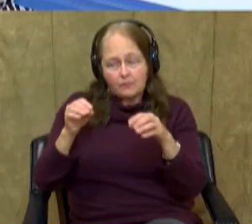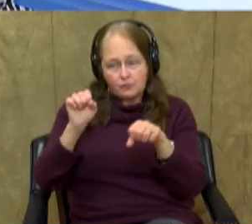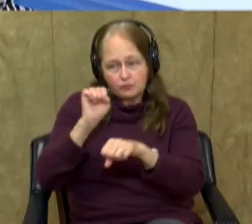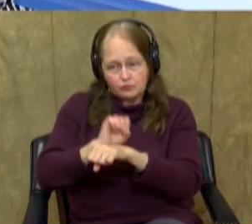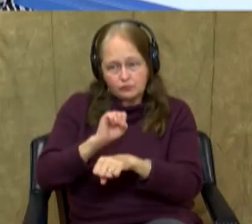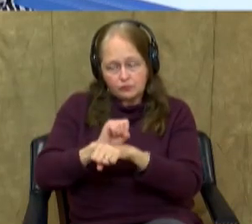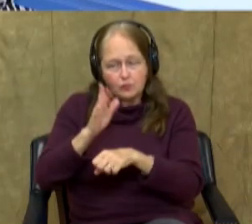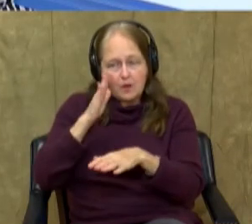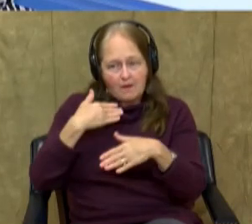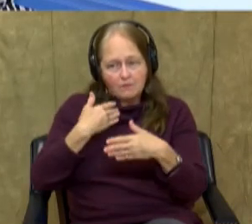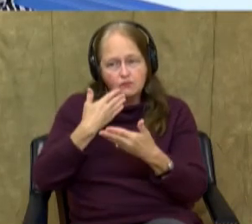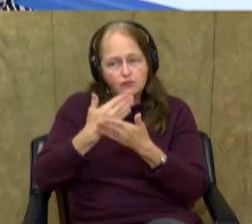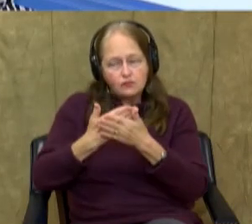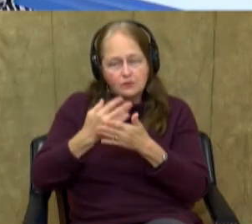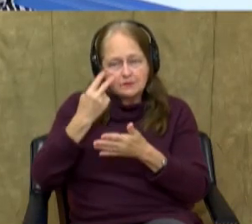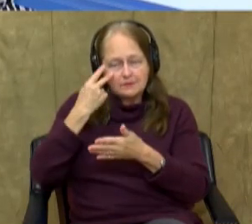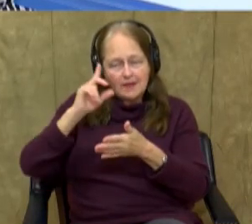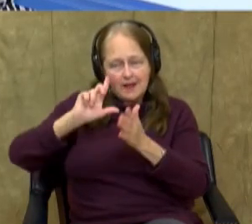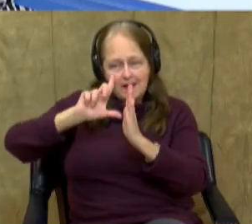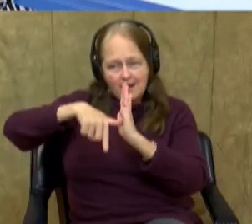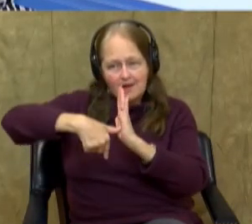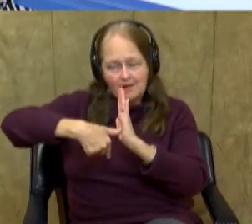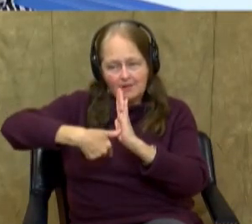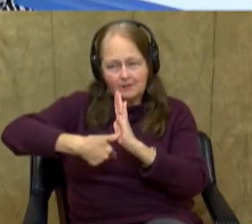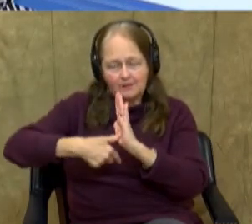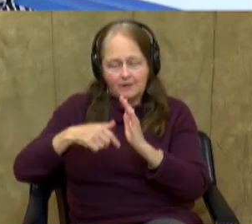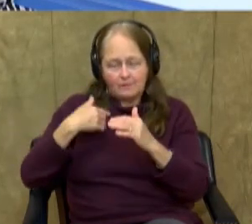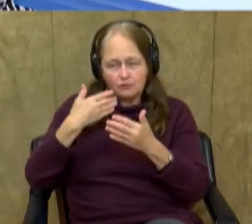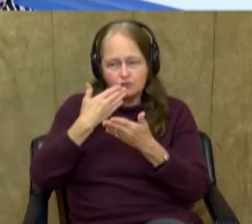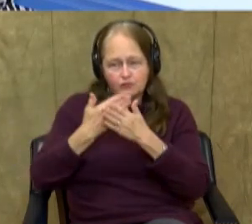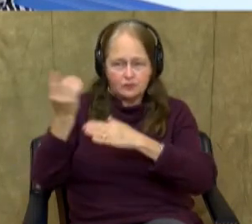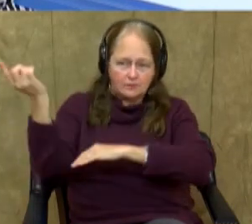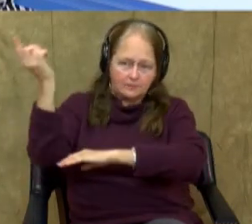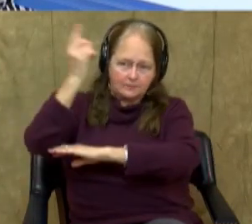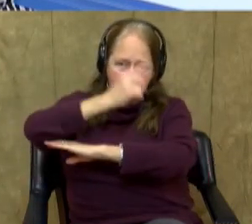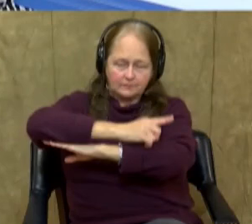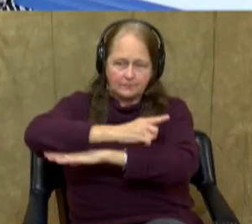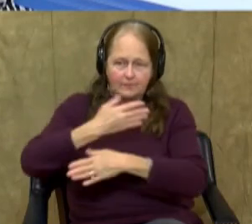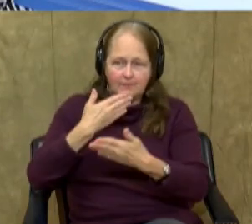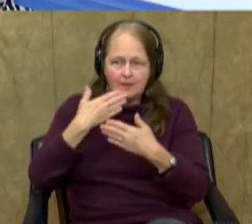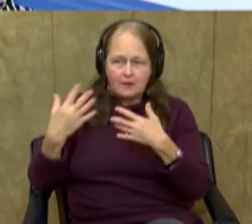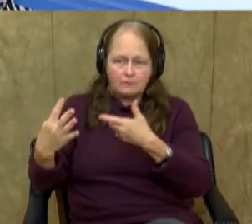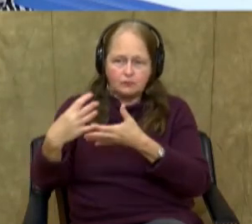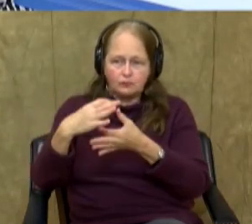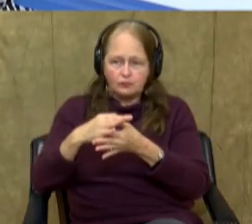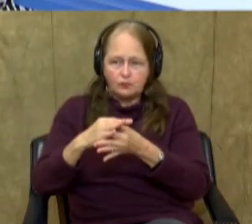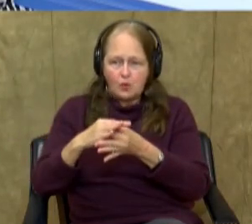have a great time. See you later, everyone. guys. Have Thanks a great for joining day. us. Thank you for joining us.